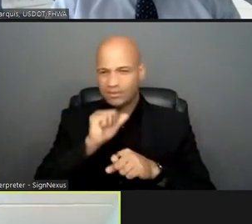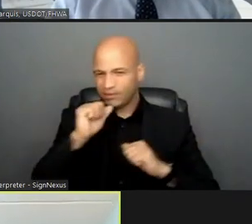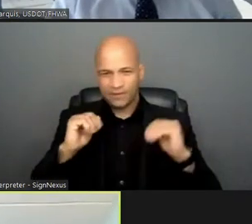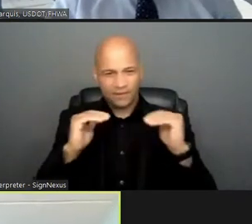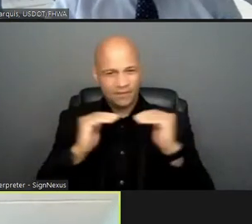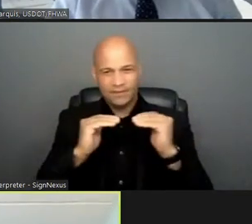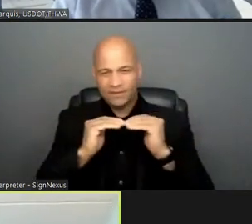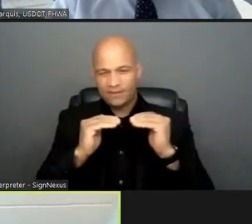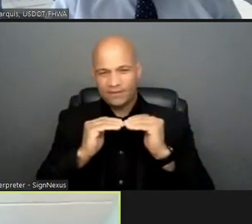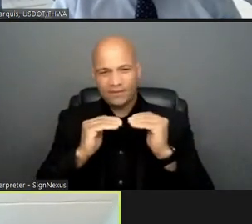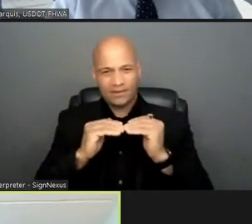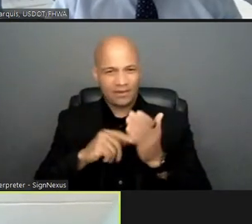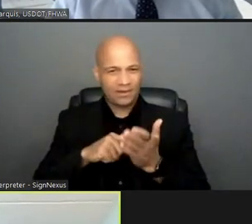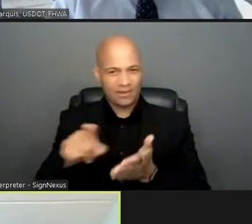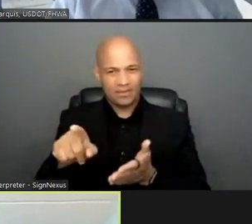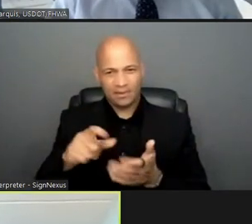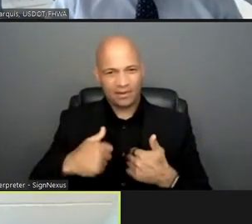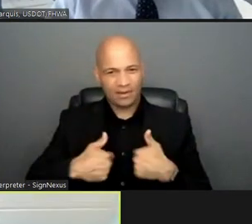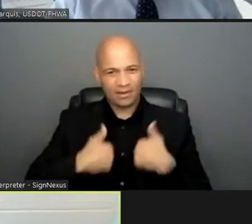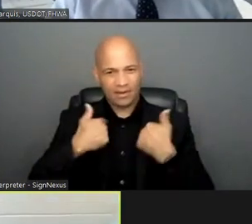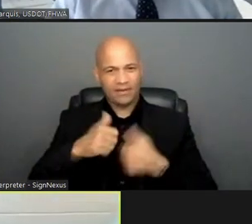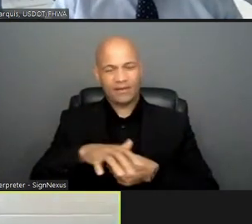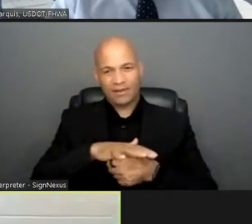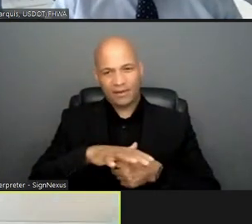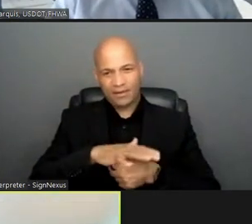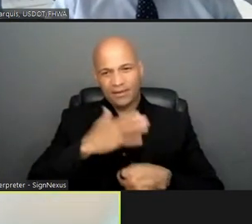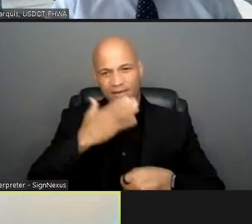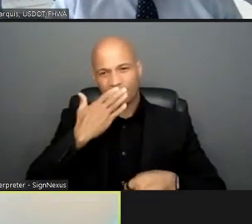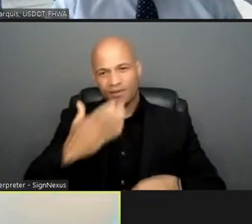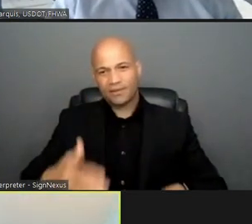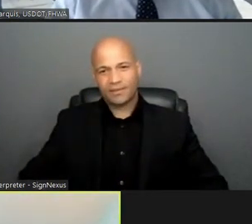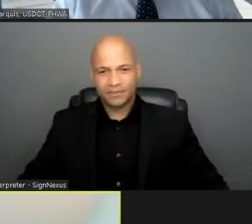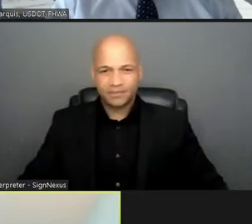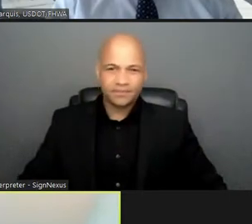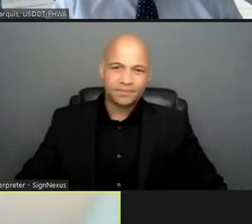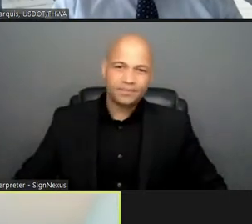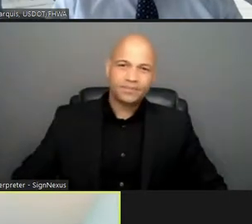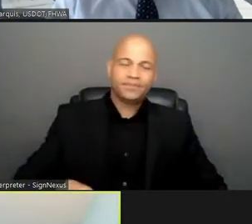taxes in Manhattan and the live in the area thank you very much